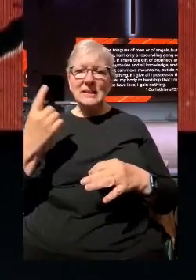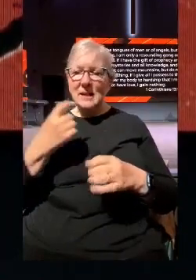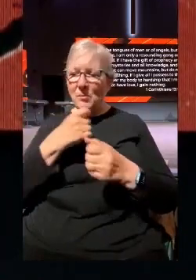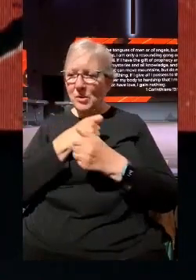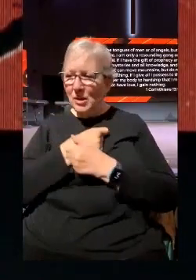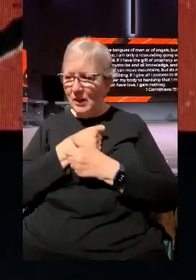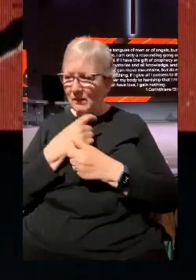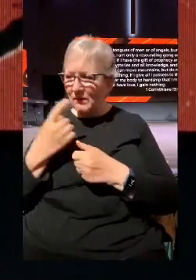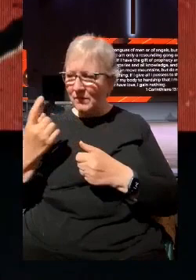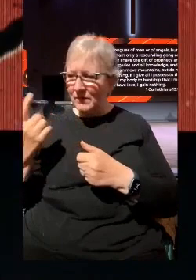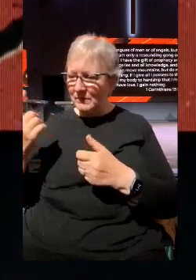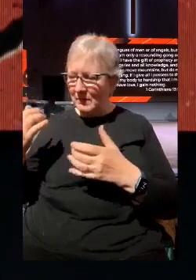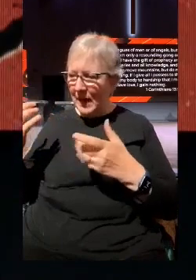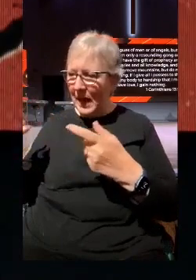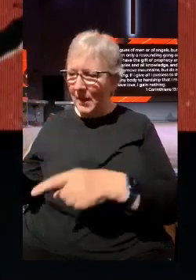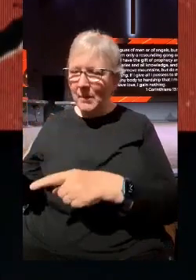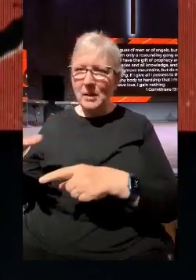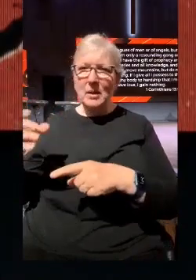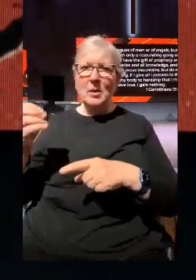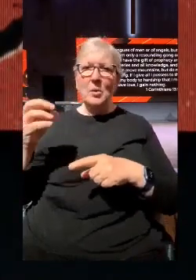Life gets busy.